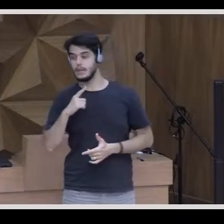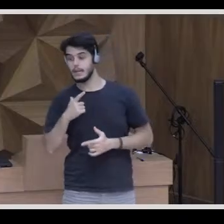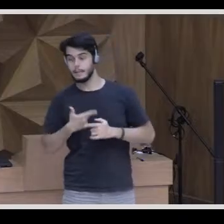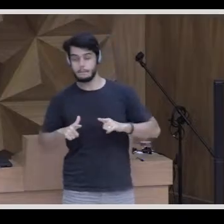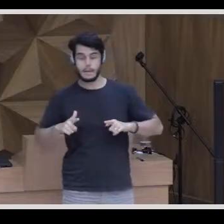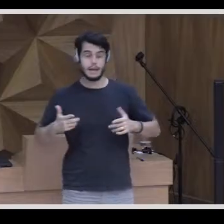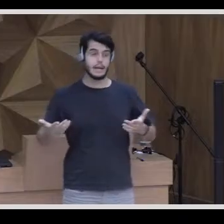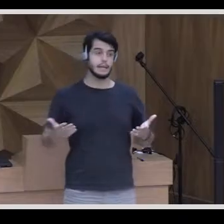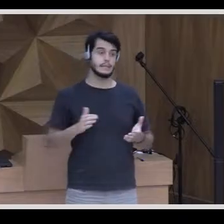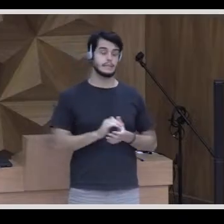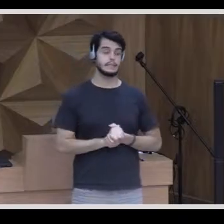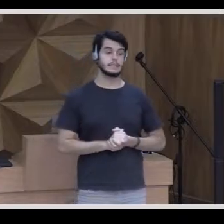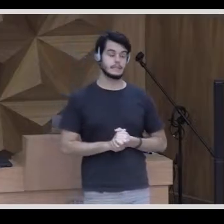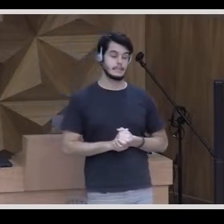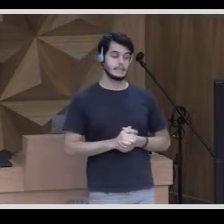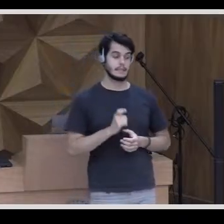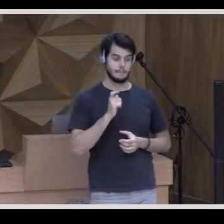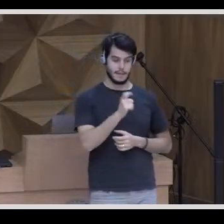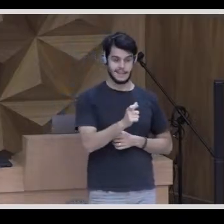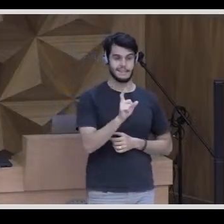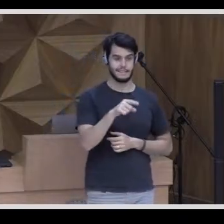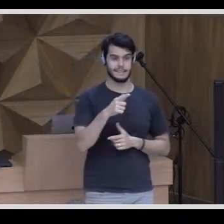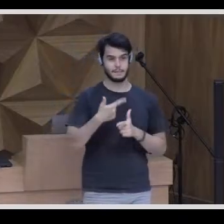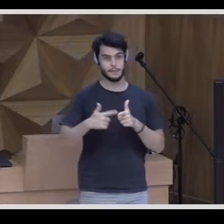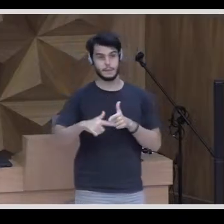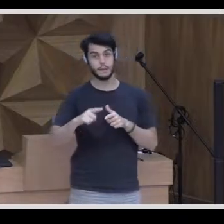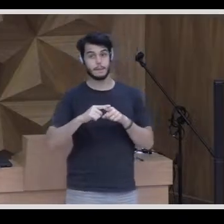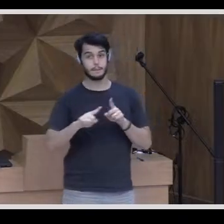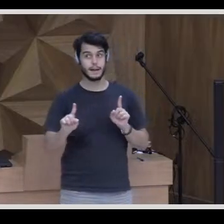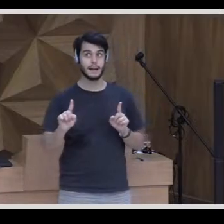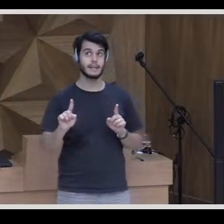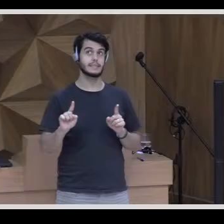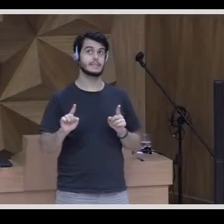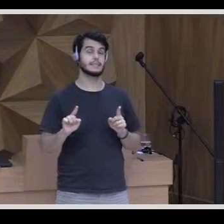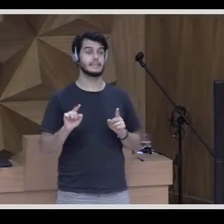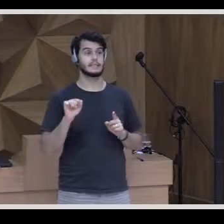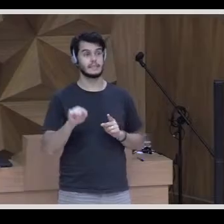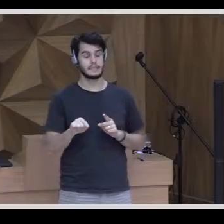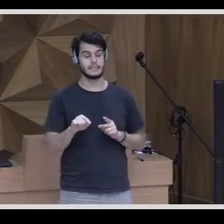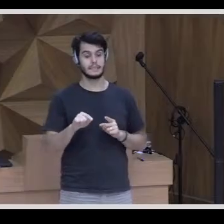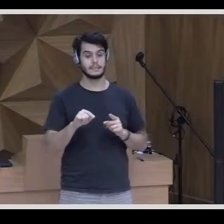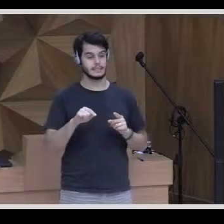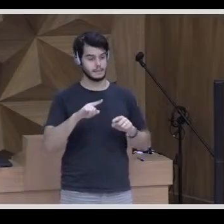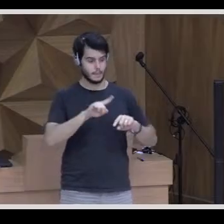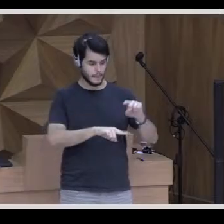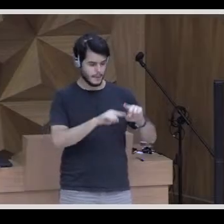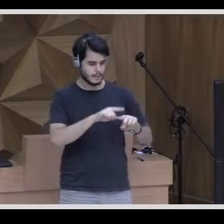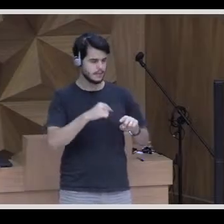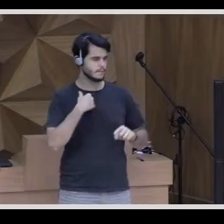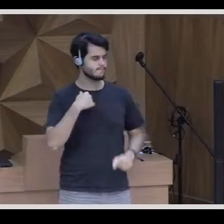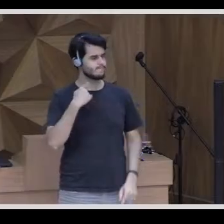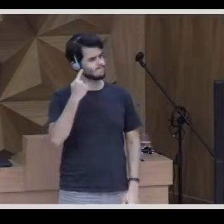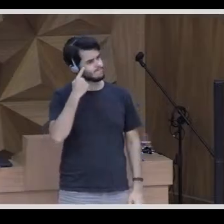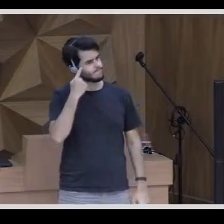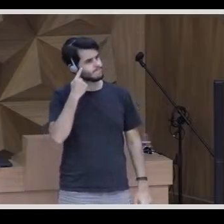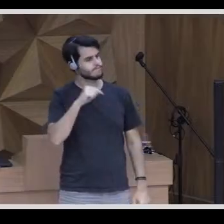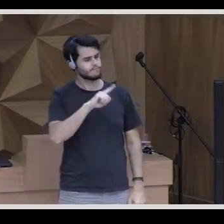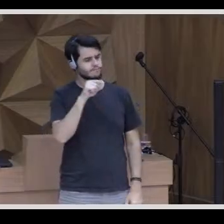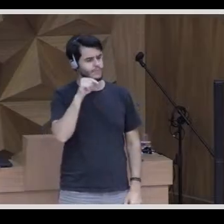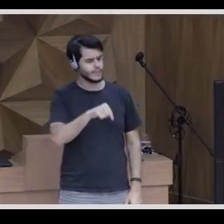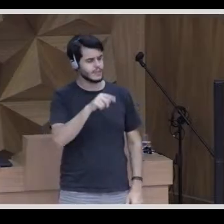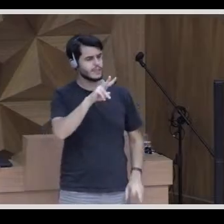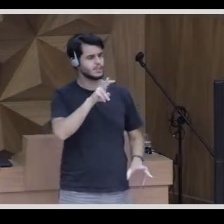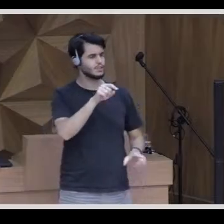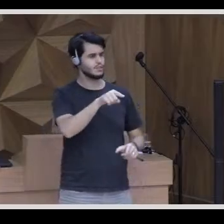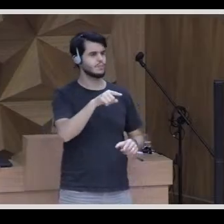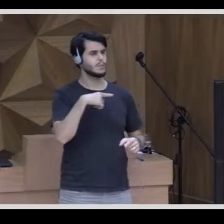there were things happening with these devices, and we were really kind of keen to understand why. So if they are very simple, why is it that they're